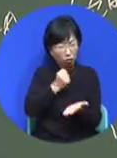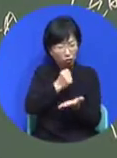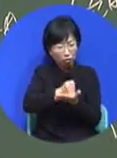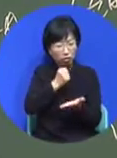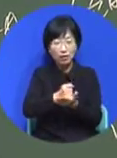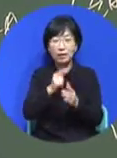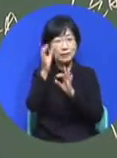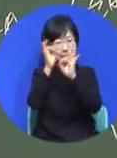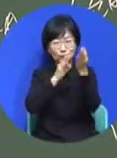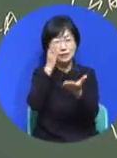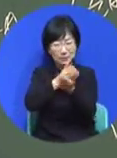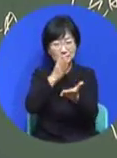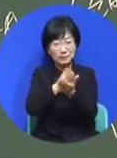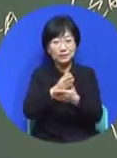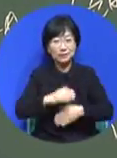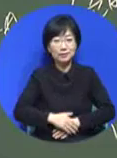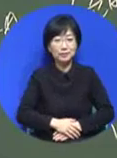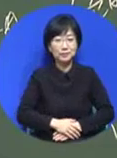so rashly?